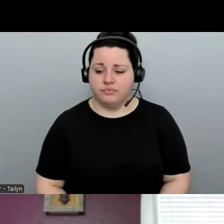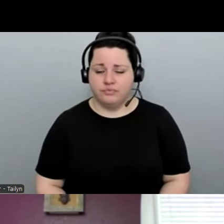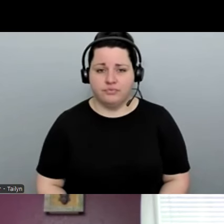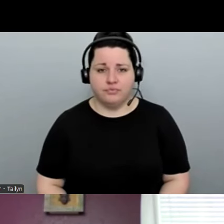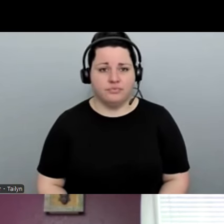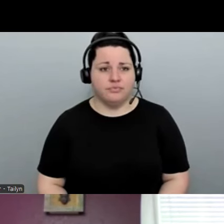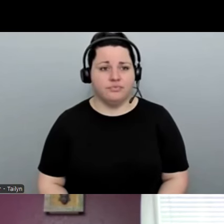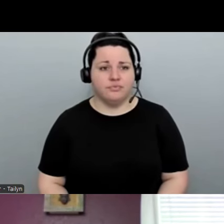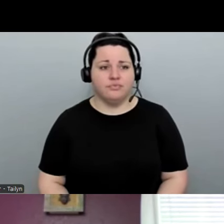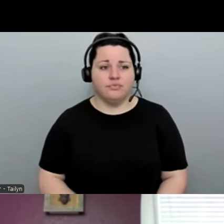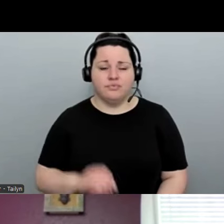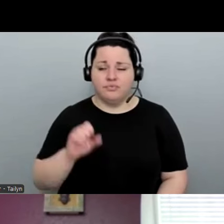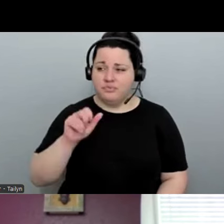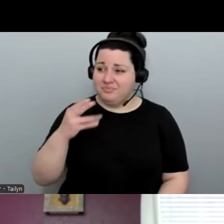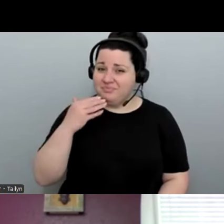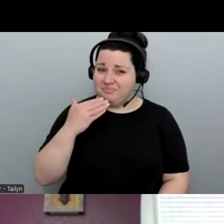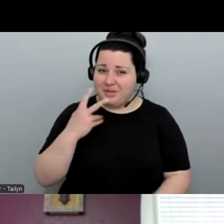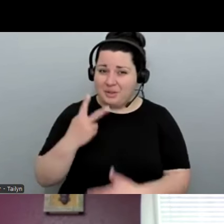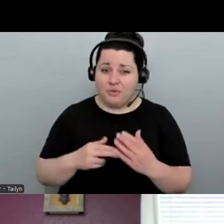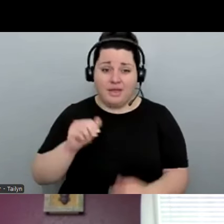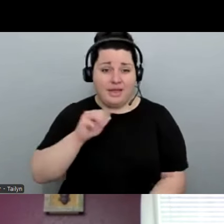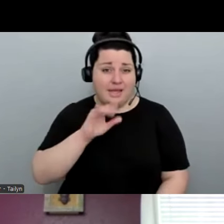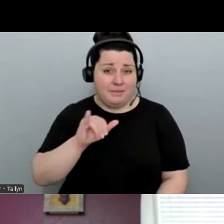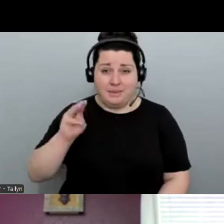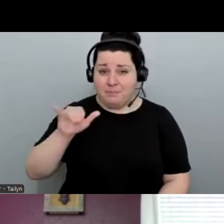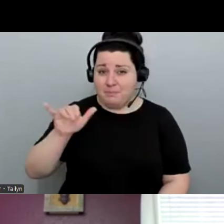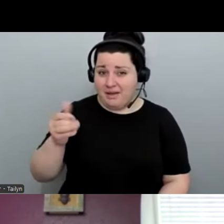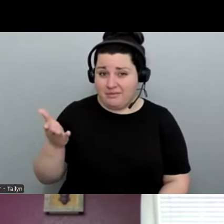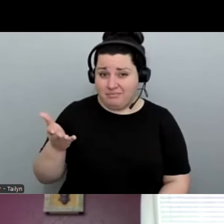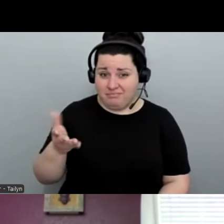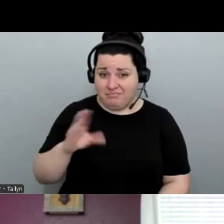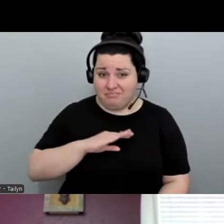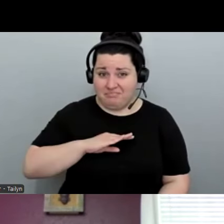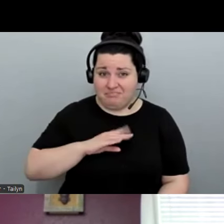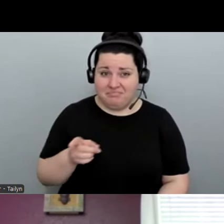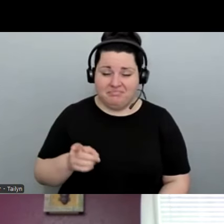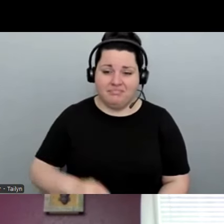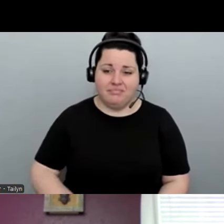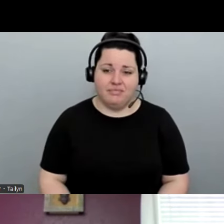Thank you both. Amy, Maya, anything else, or are we happy with that?